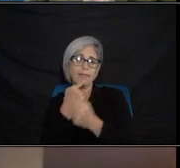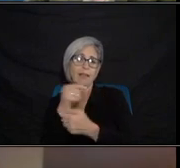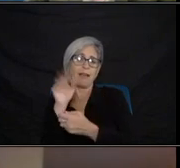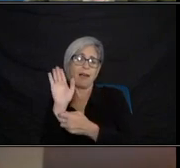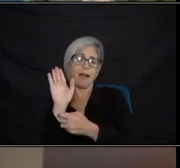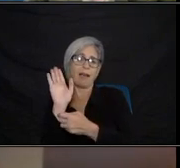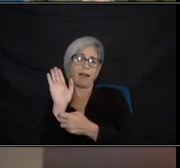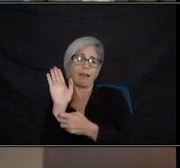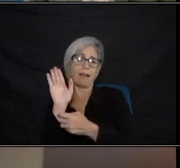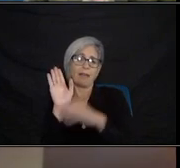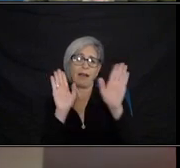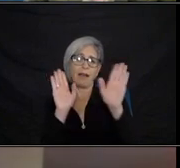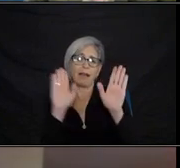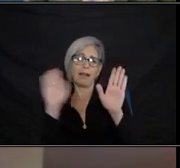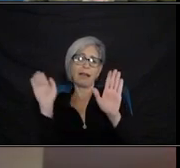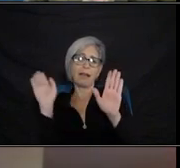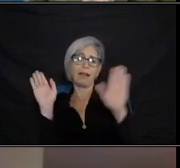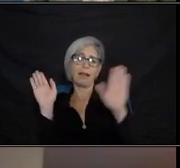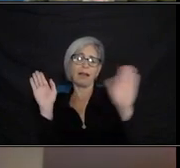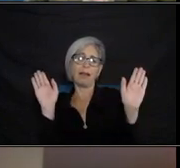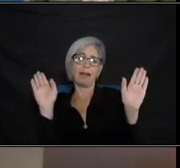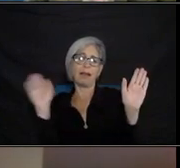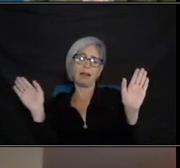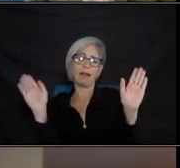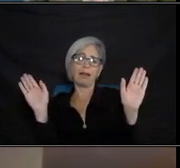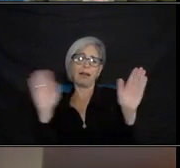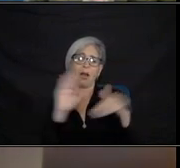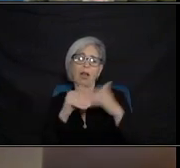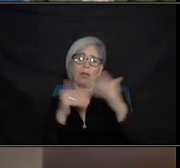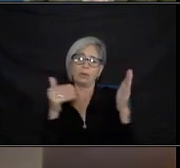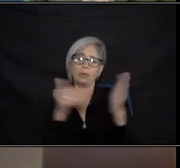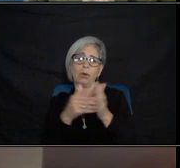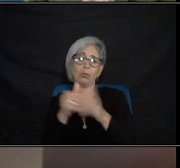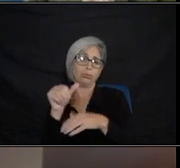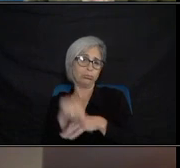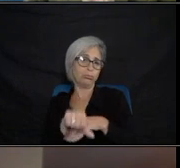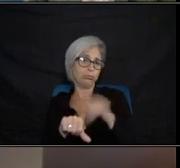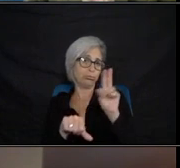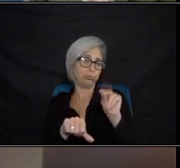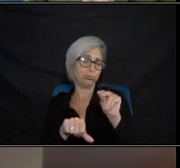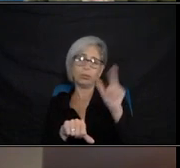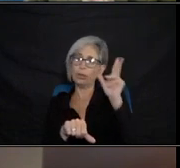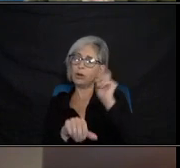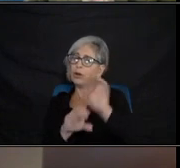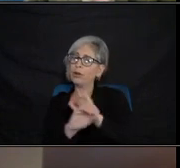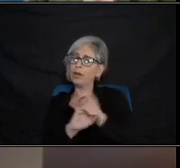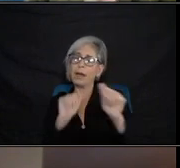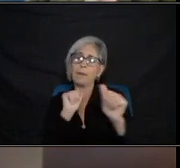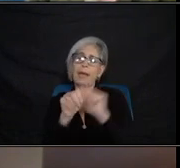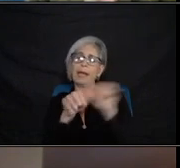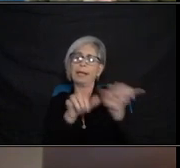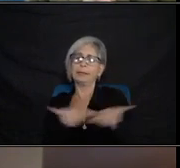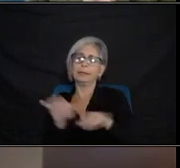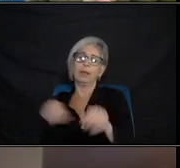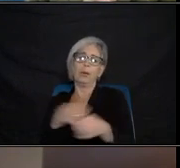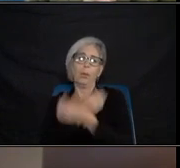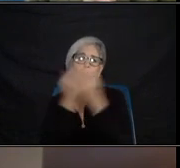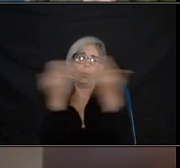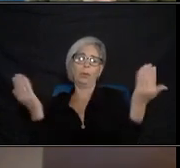aye. Aye. All those opposed? Hearing none, motion passes